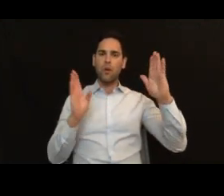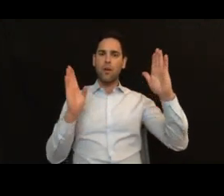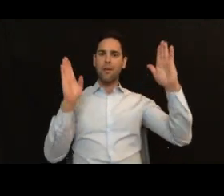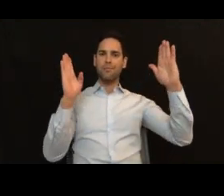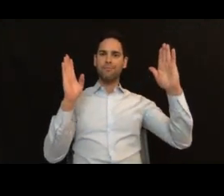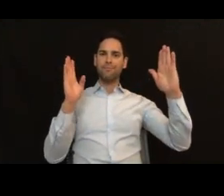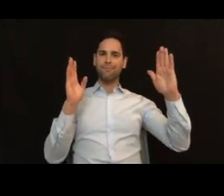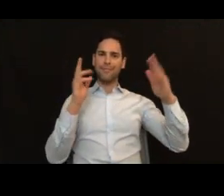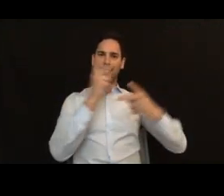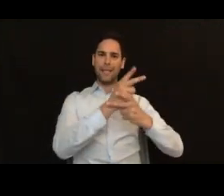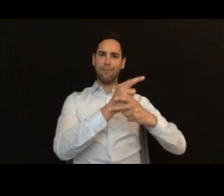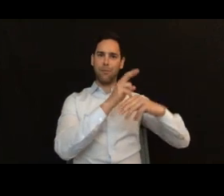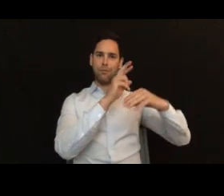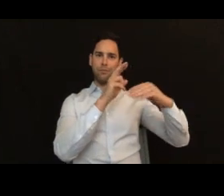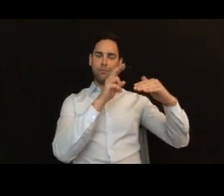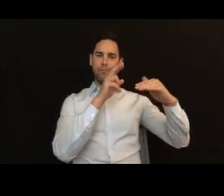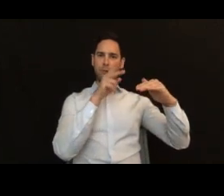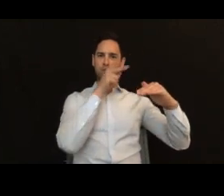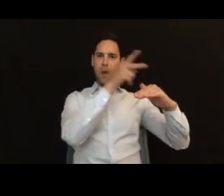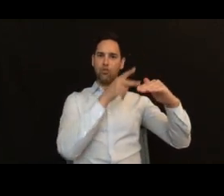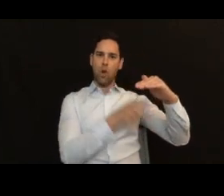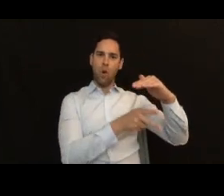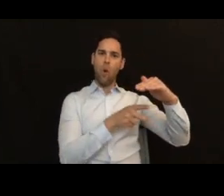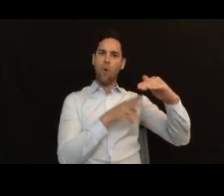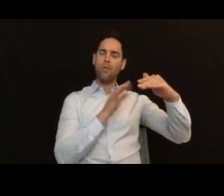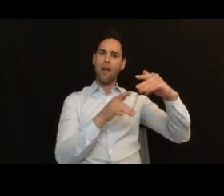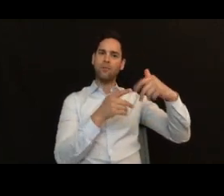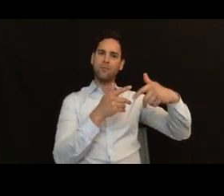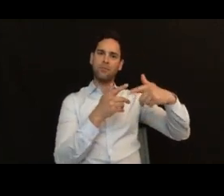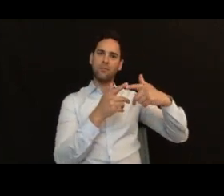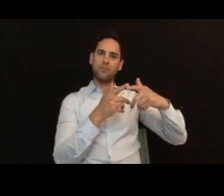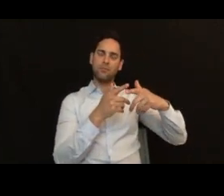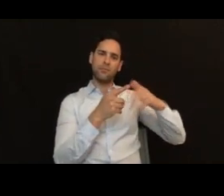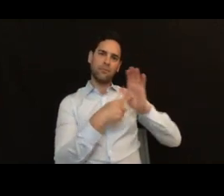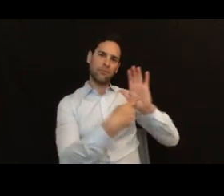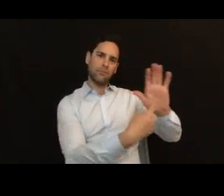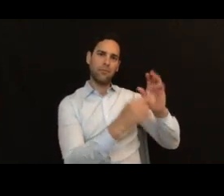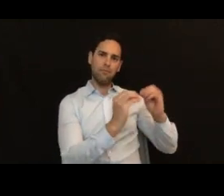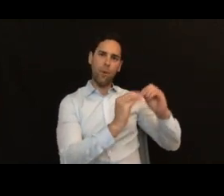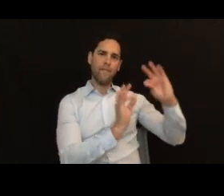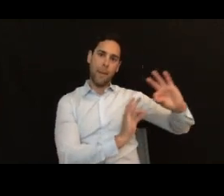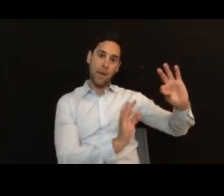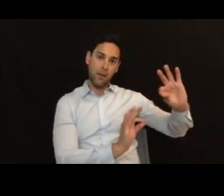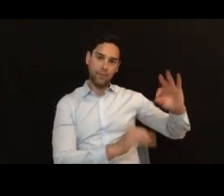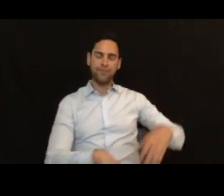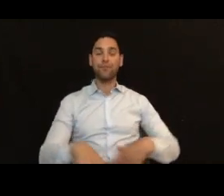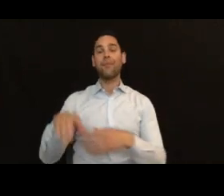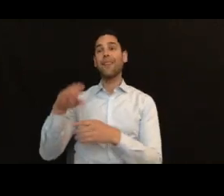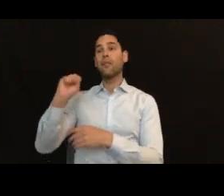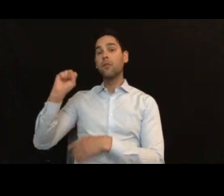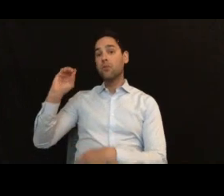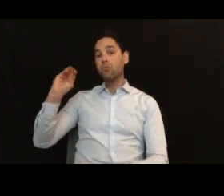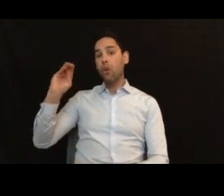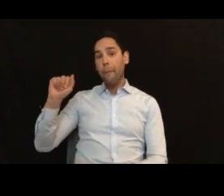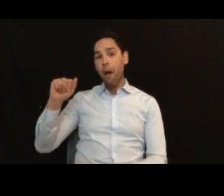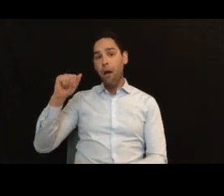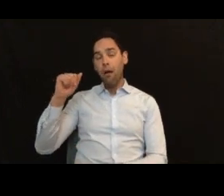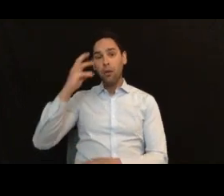of body parts that might index masculinity for people. Whereas Soma queens, since many of